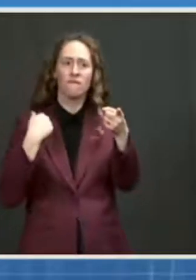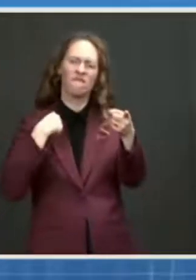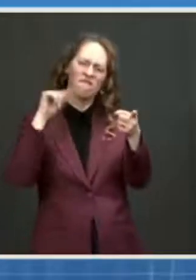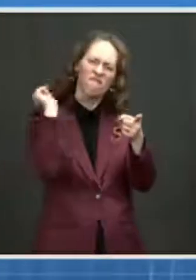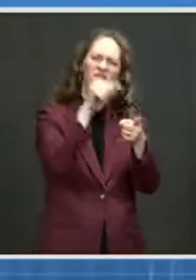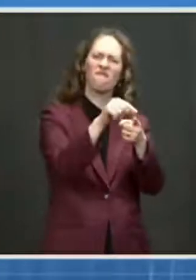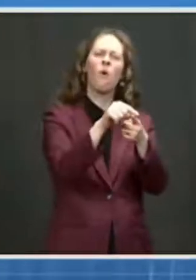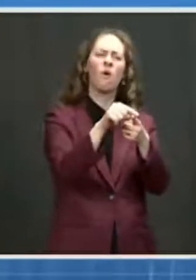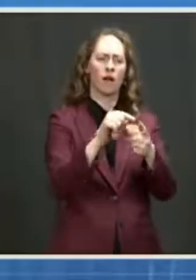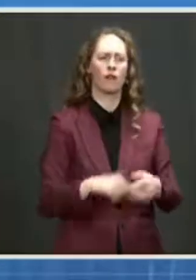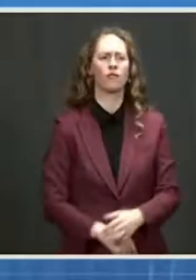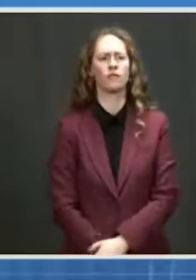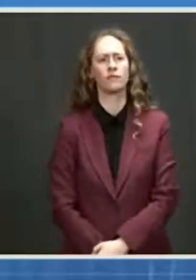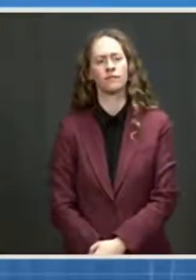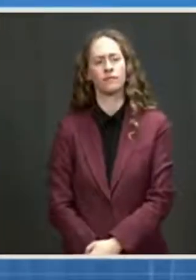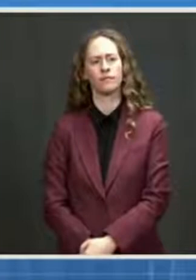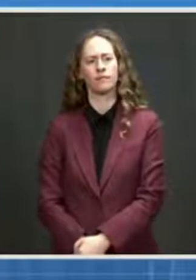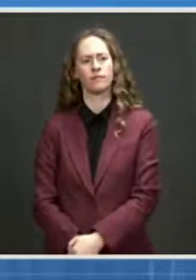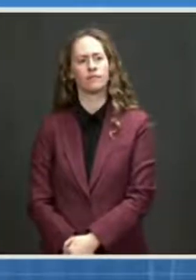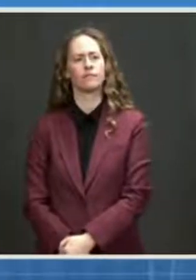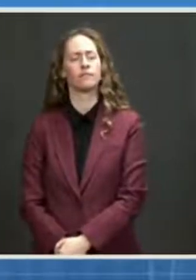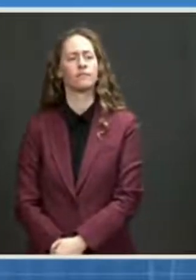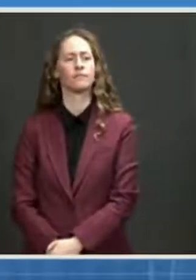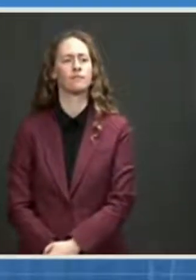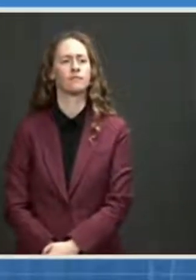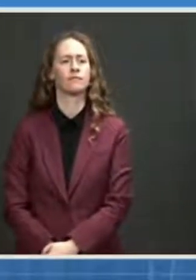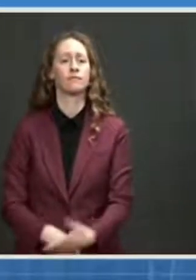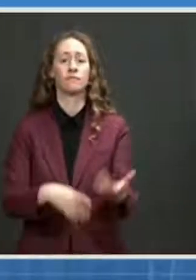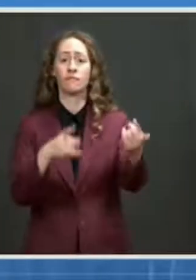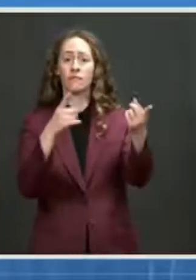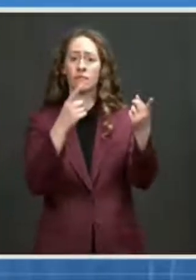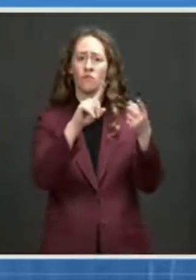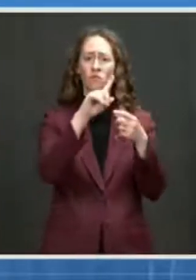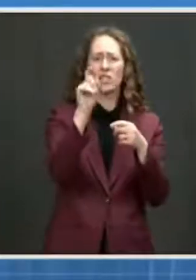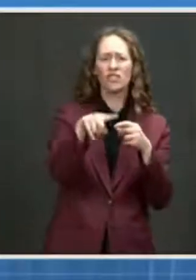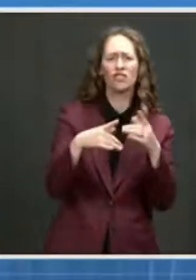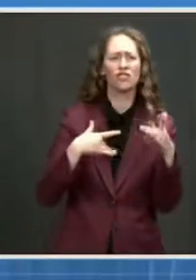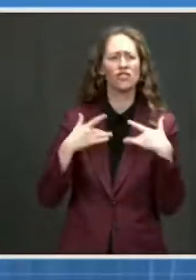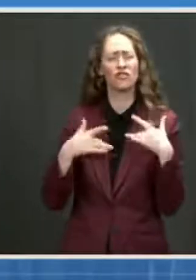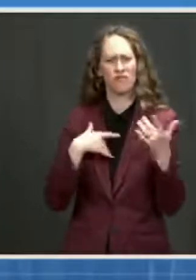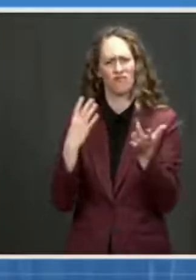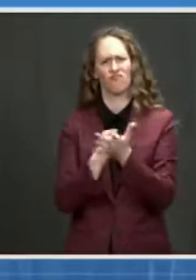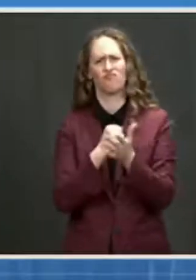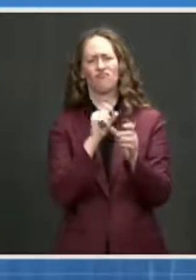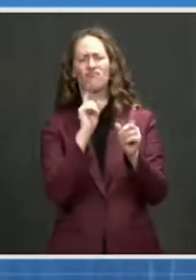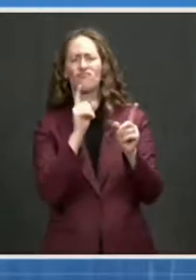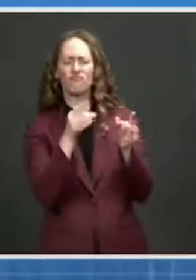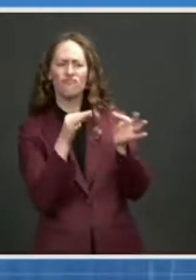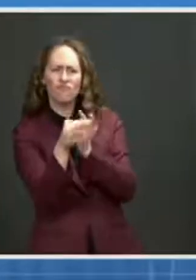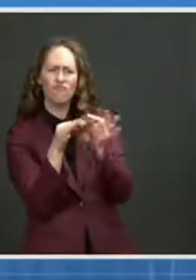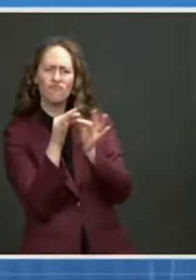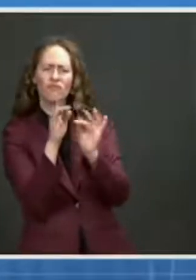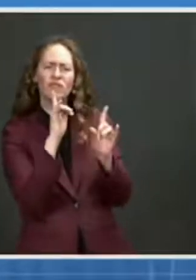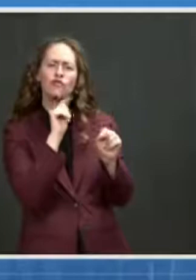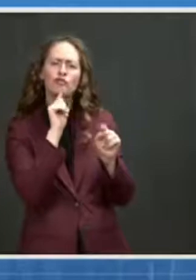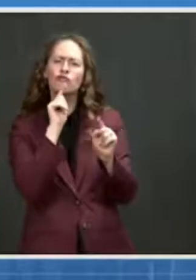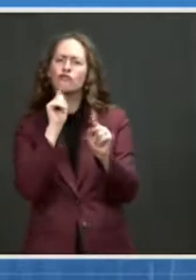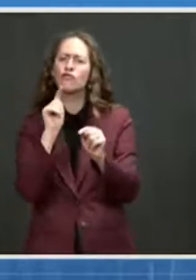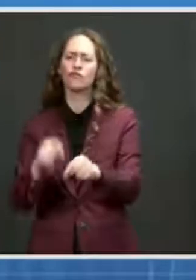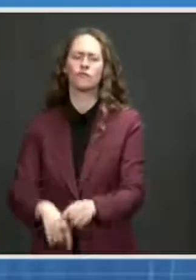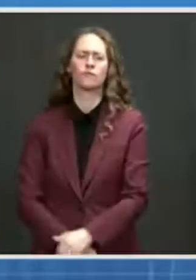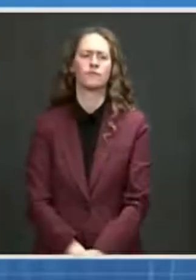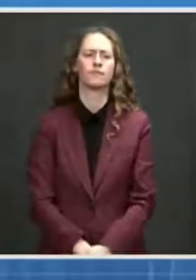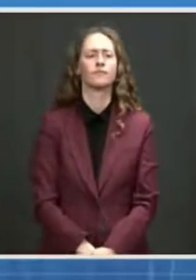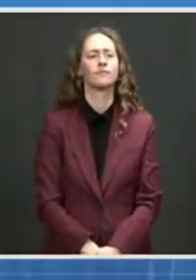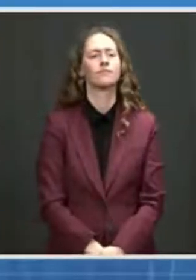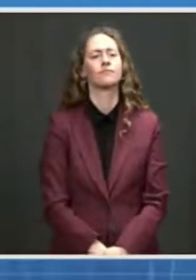the answers that you need about getting vaccinated. It is our pledge to make sure that vaccination is easy and convenient